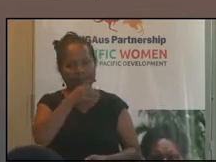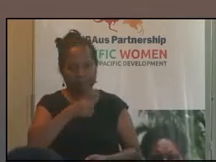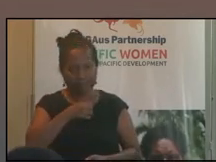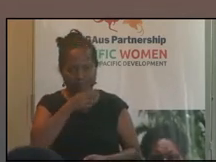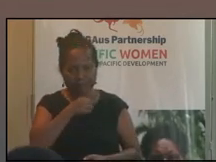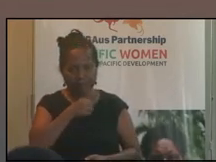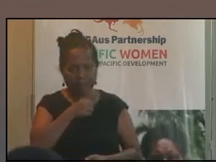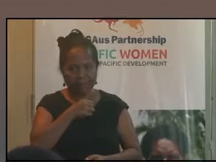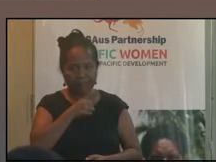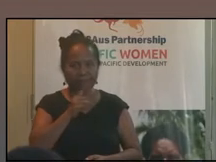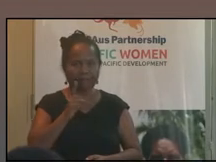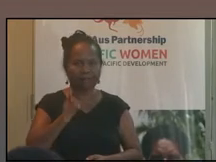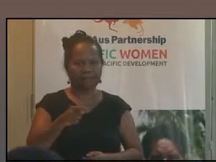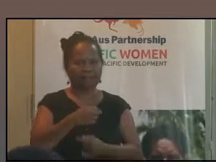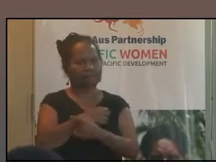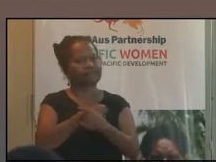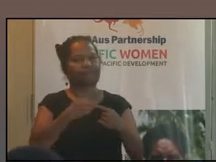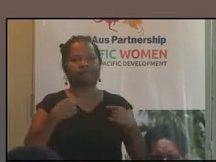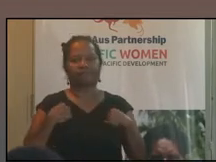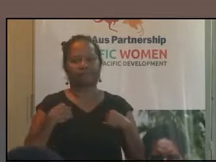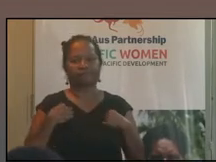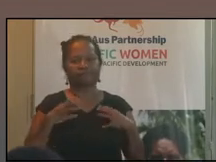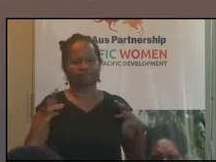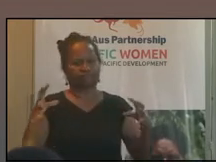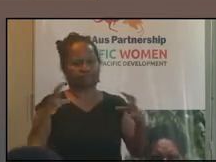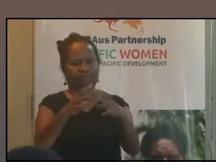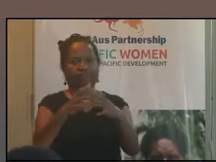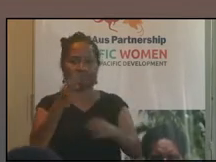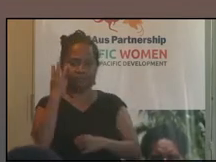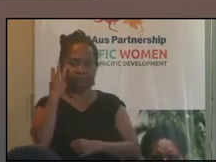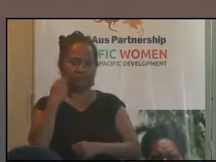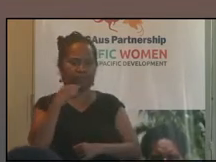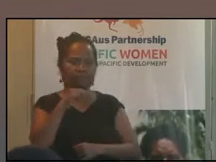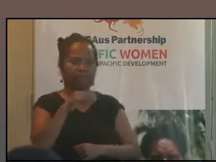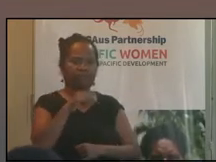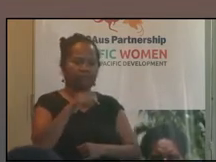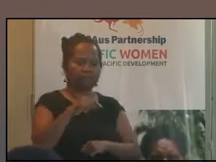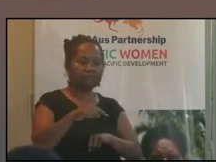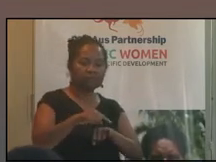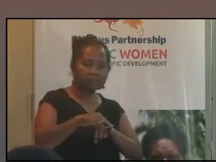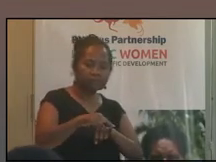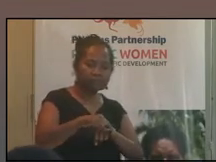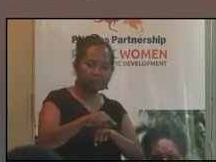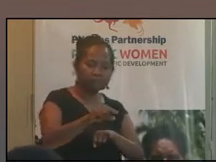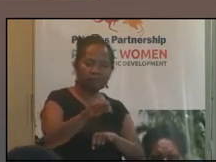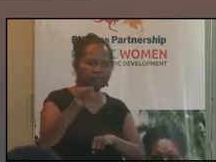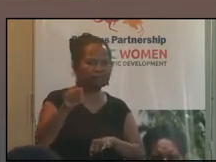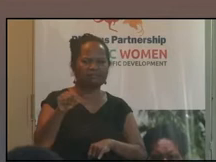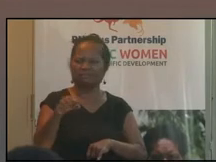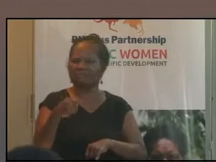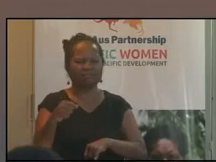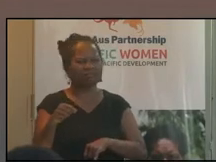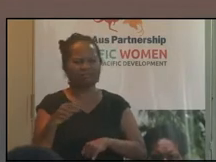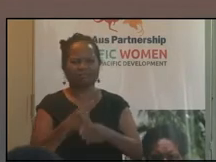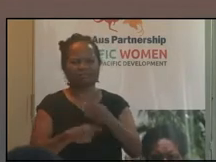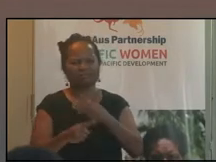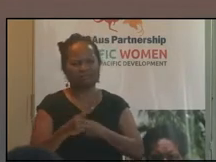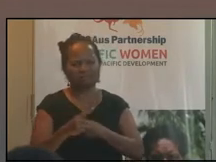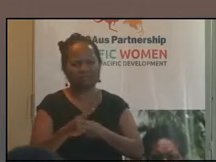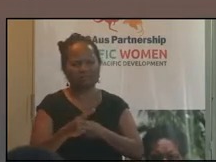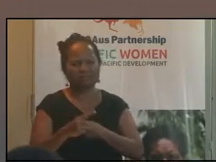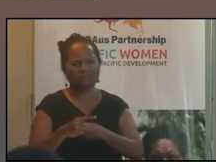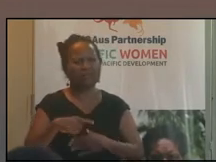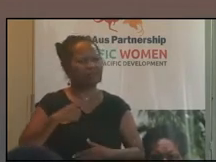But if we had to try to mobilize women to go and vote for a woman, it's just not going to happen for